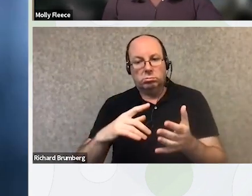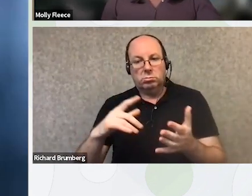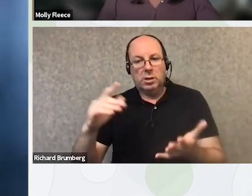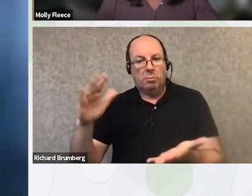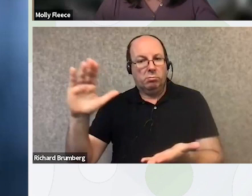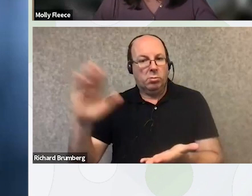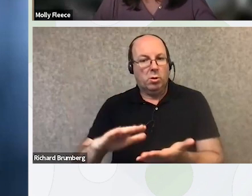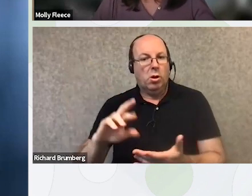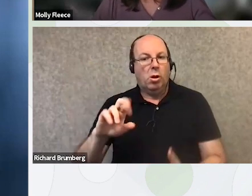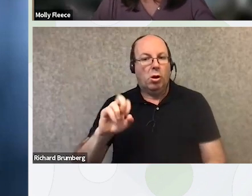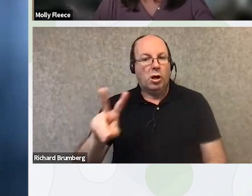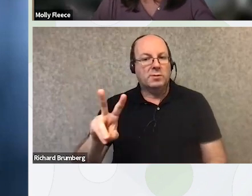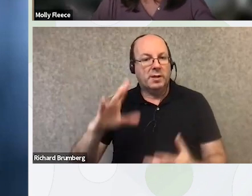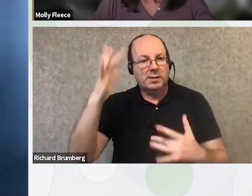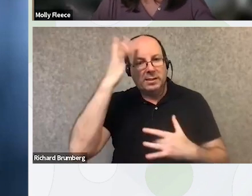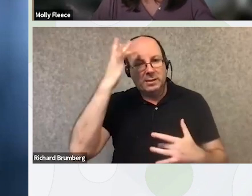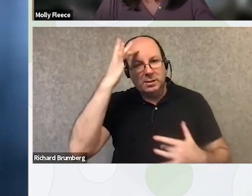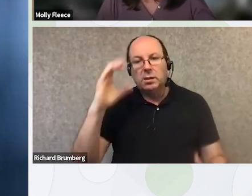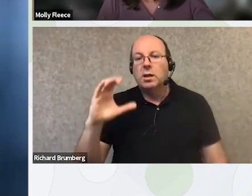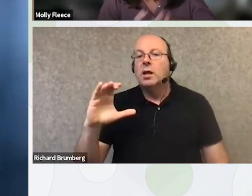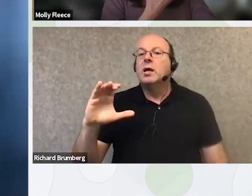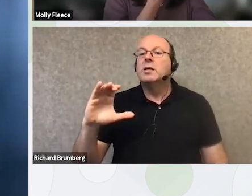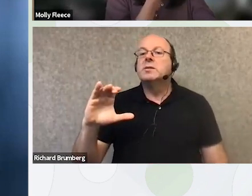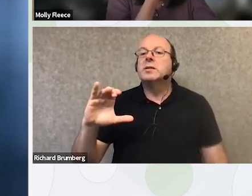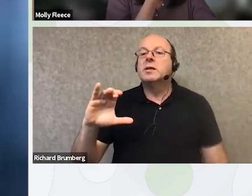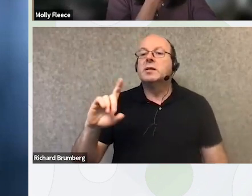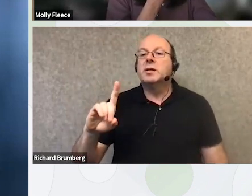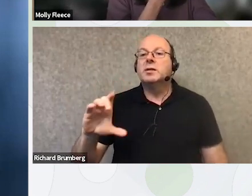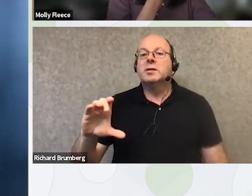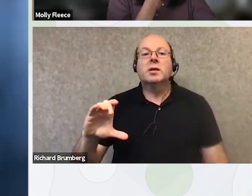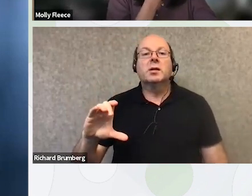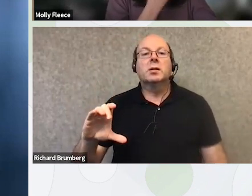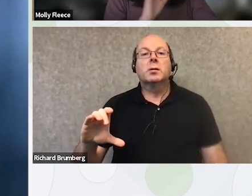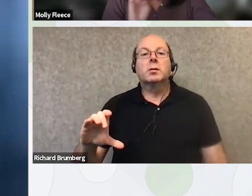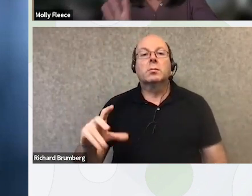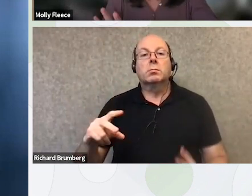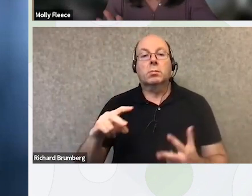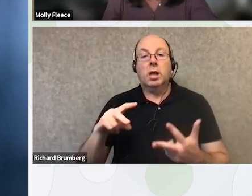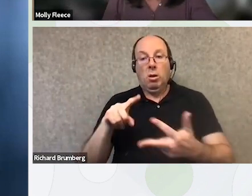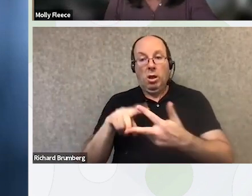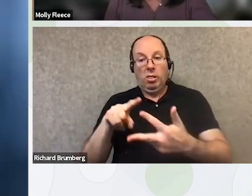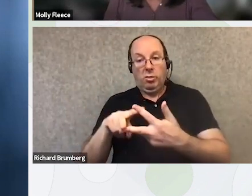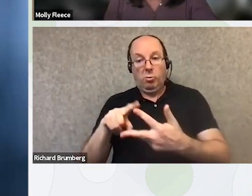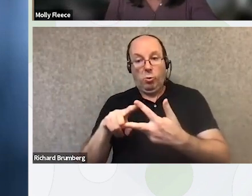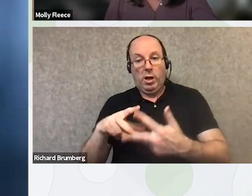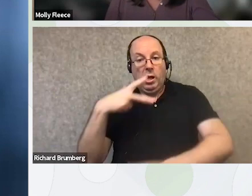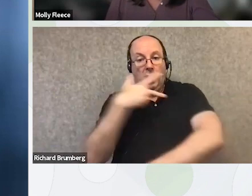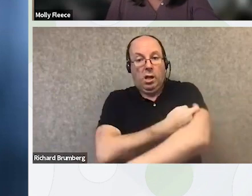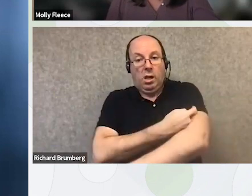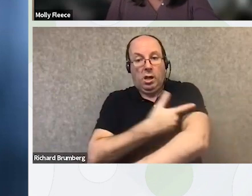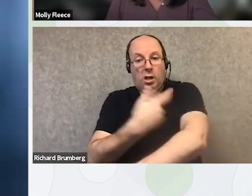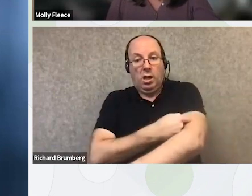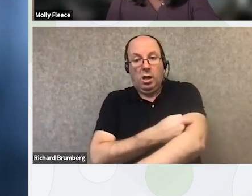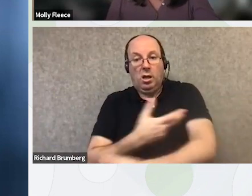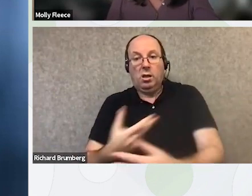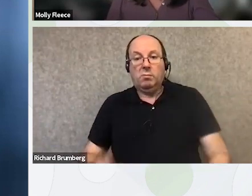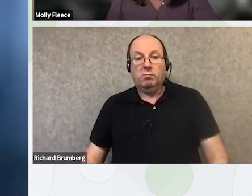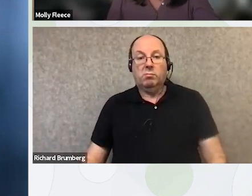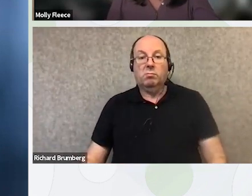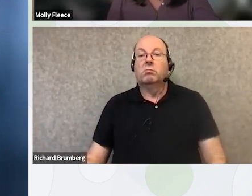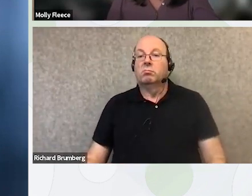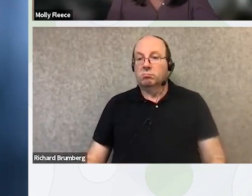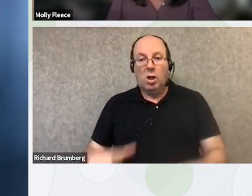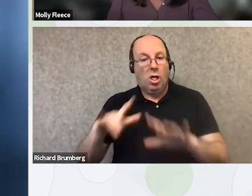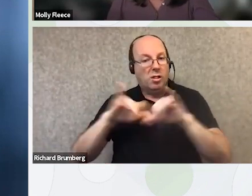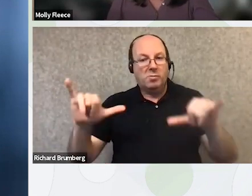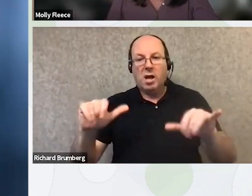And additionally, what does the CDC say about co-administration of these 3 vaccines? And you can give all 3 at the same